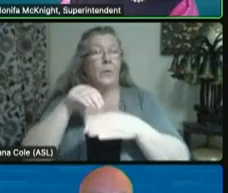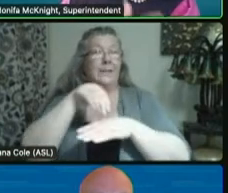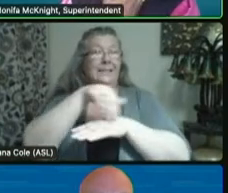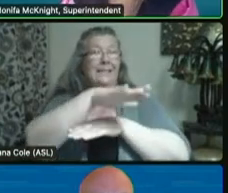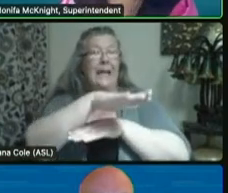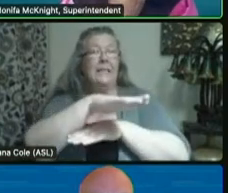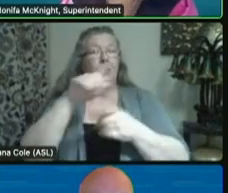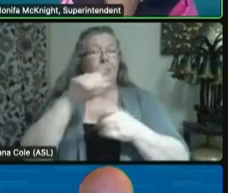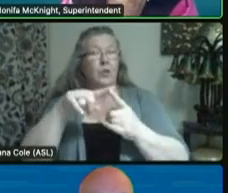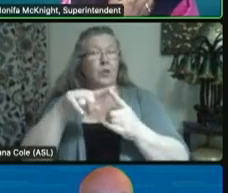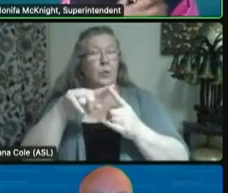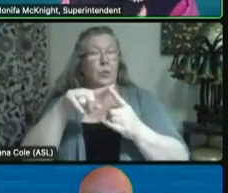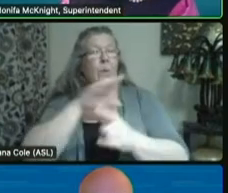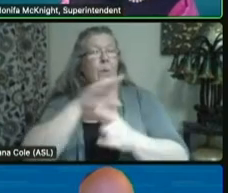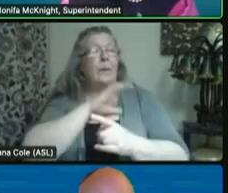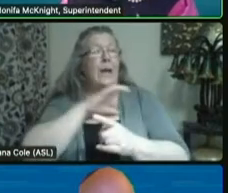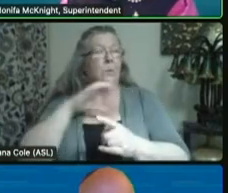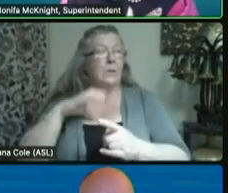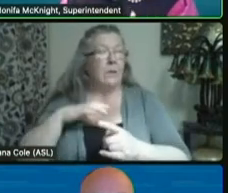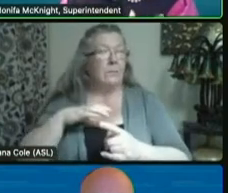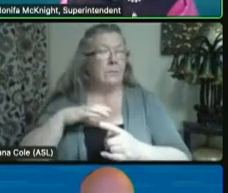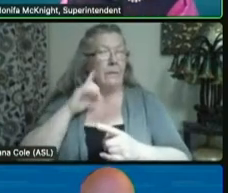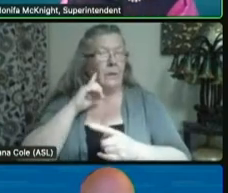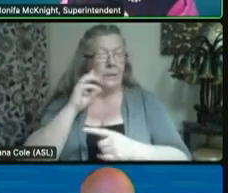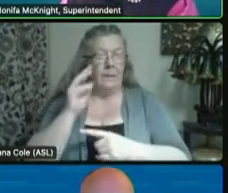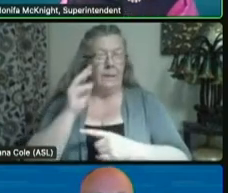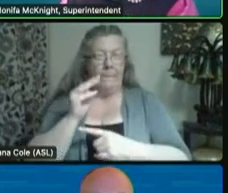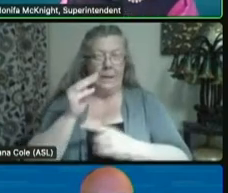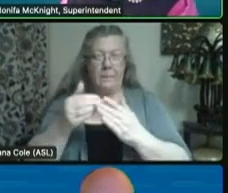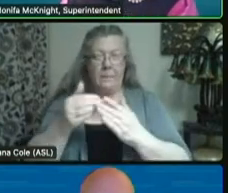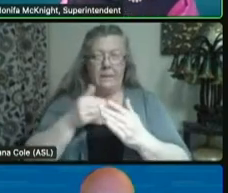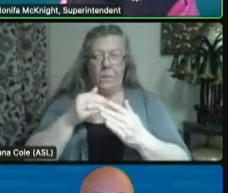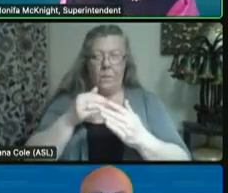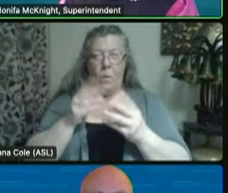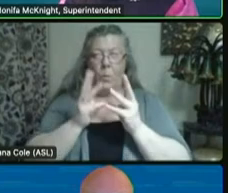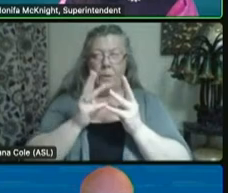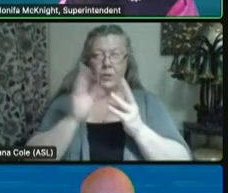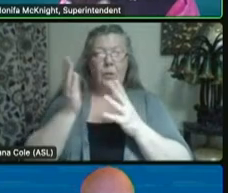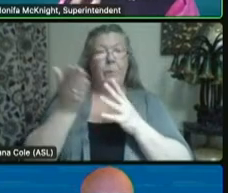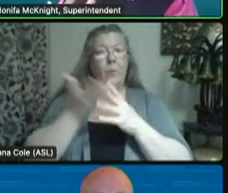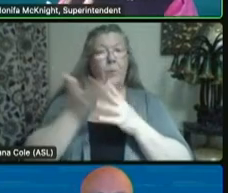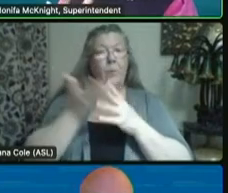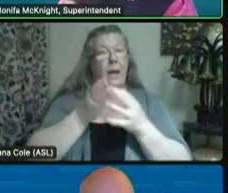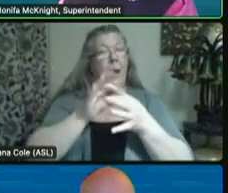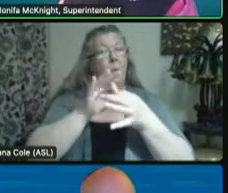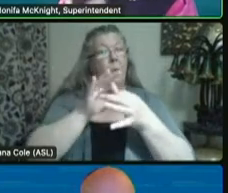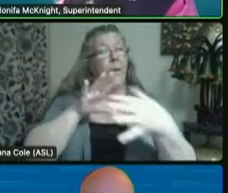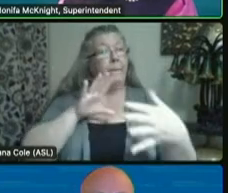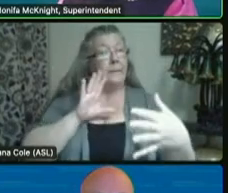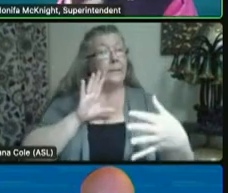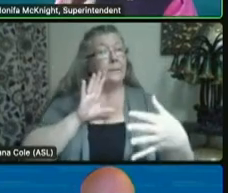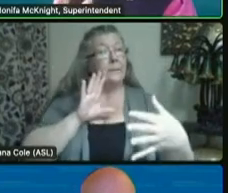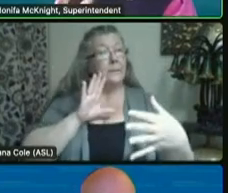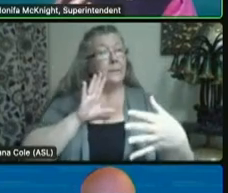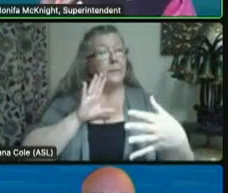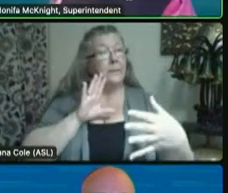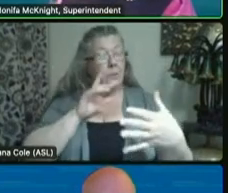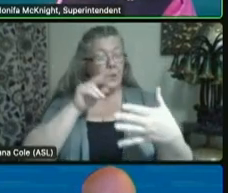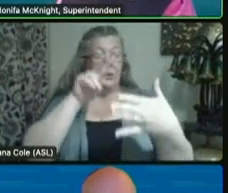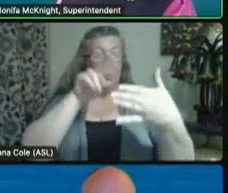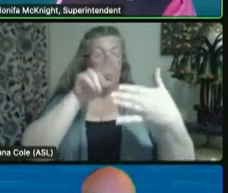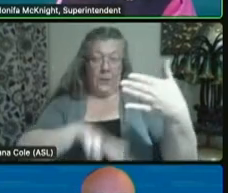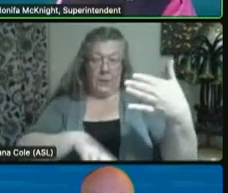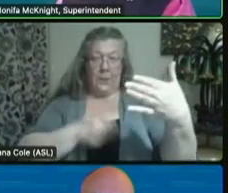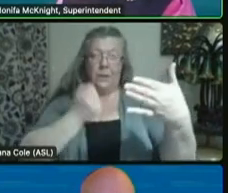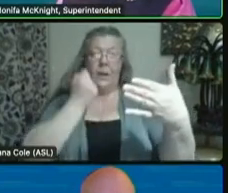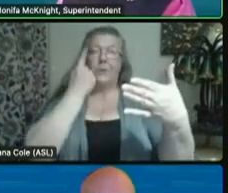the 19th, which is, I believe, the Monday before winter break, is when I'll release it. You have a chance to digest, understand, and it will be a